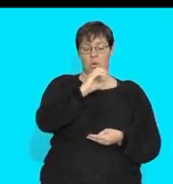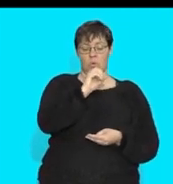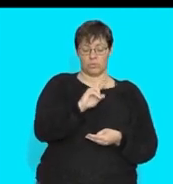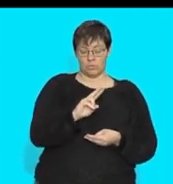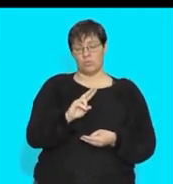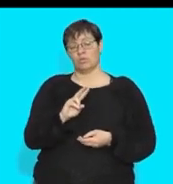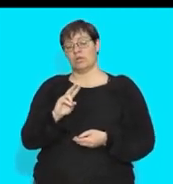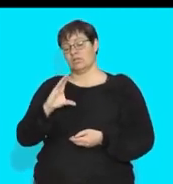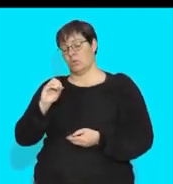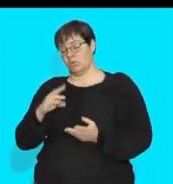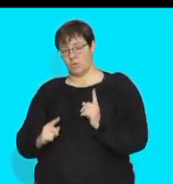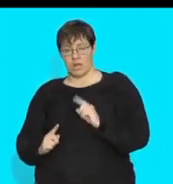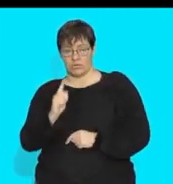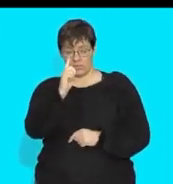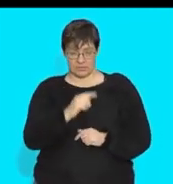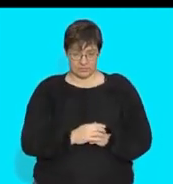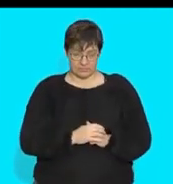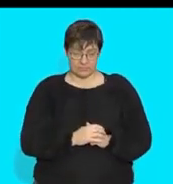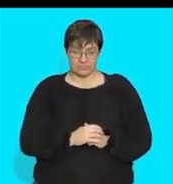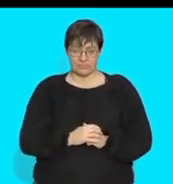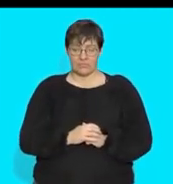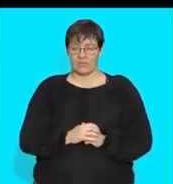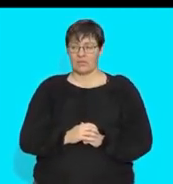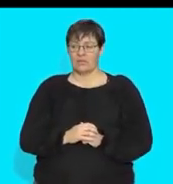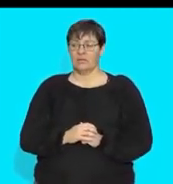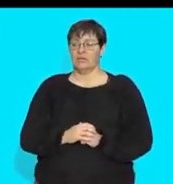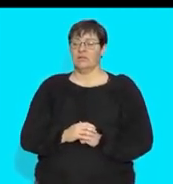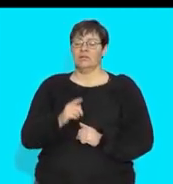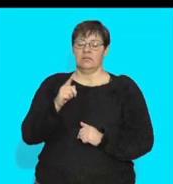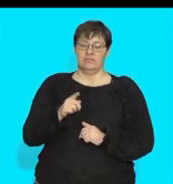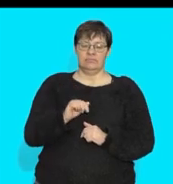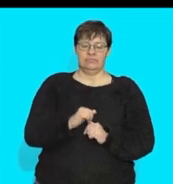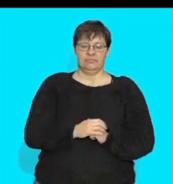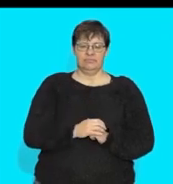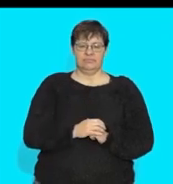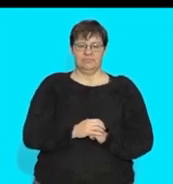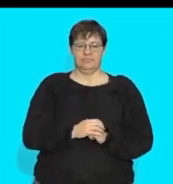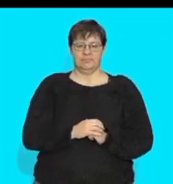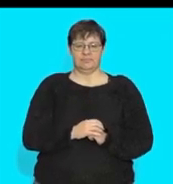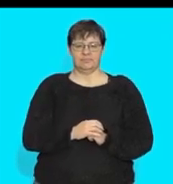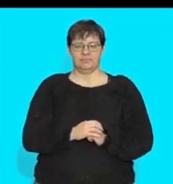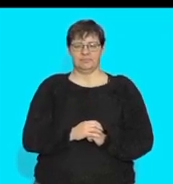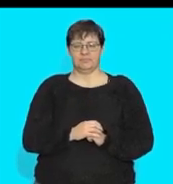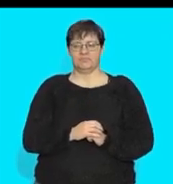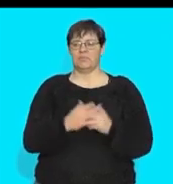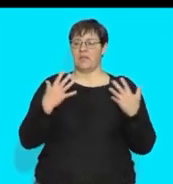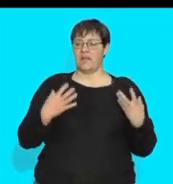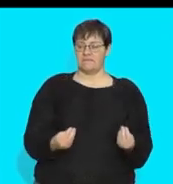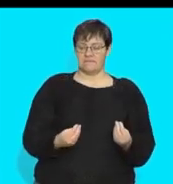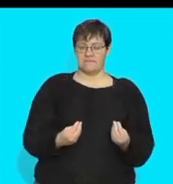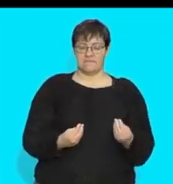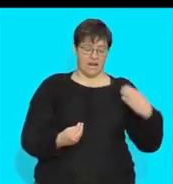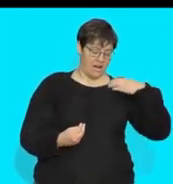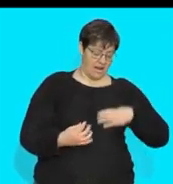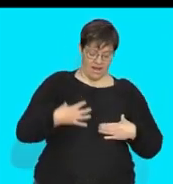air is going to move in there, and they are going to inflate. And as I said, those are called alveoli. We have